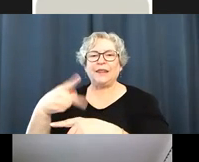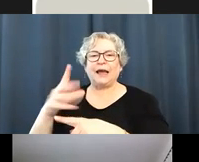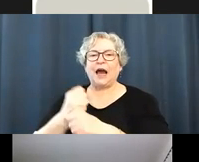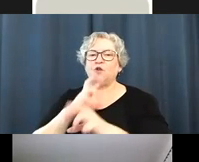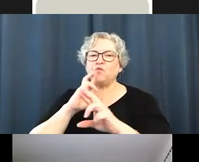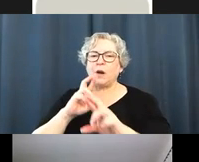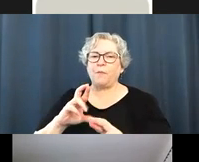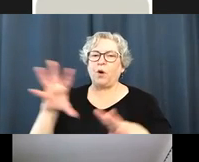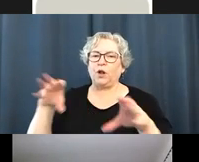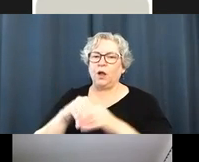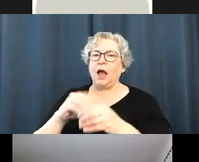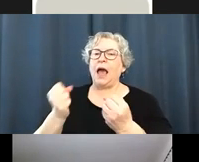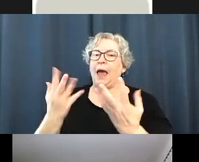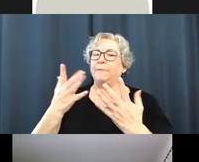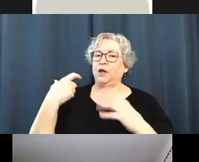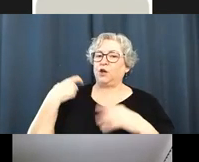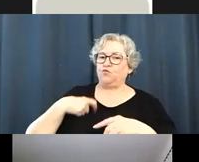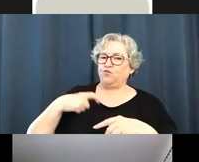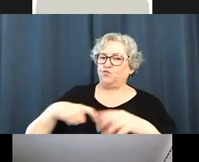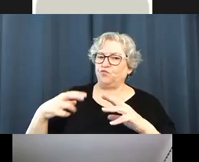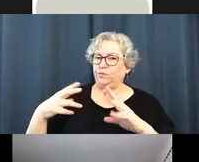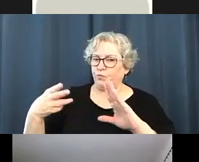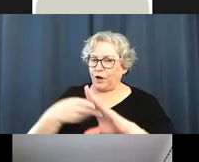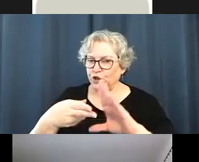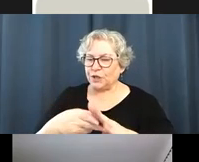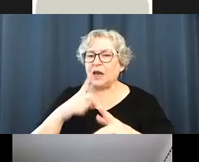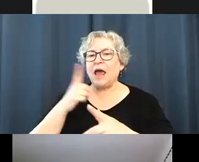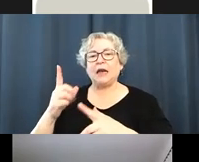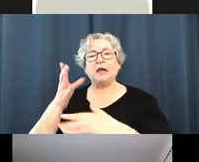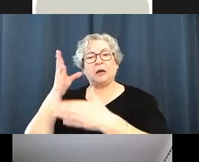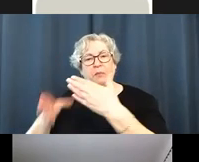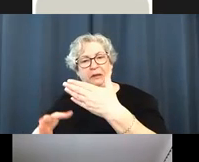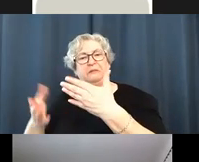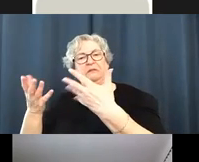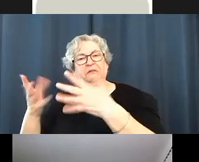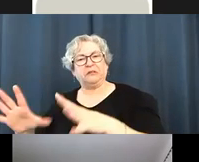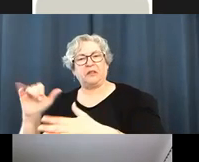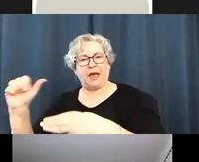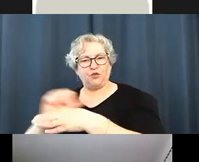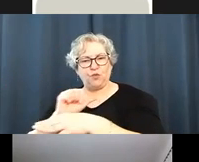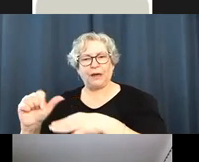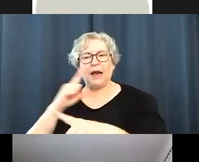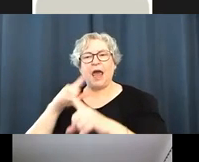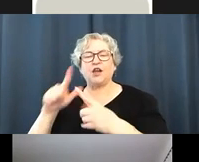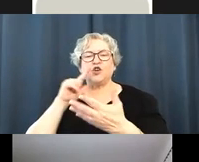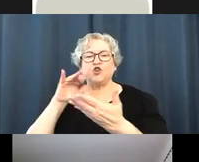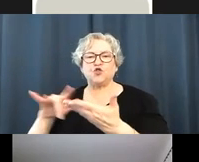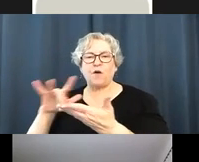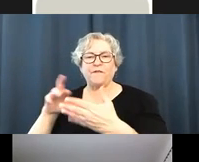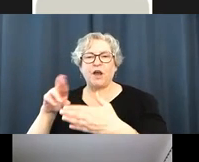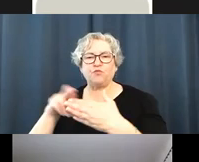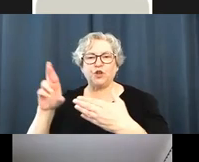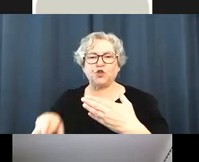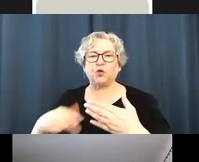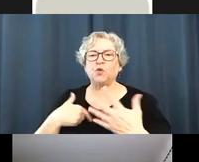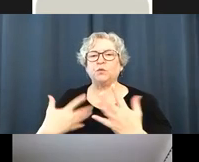that included the number of registrants, the number of people who completed and participated in the training, along with survey results. I would